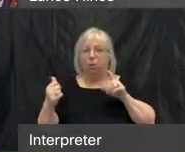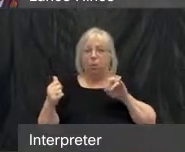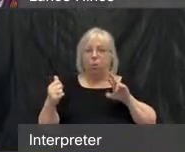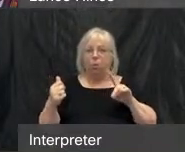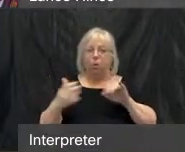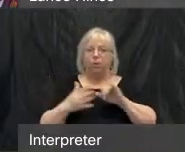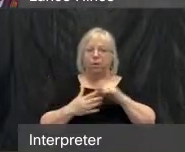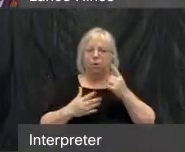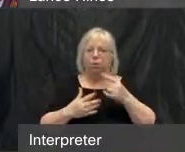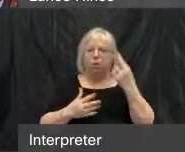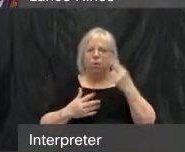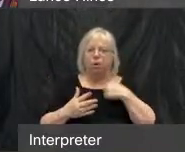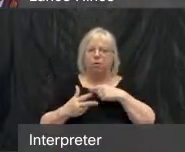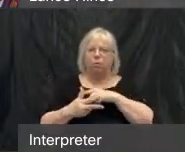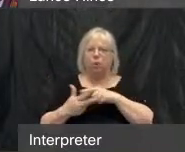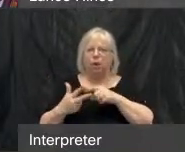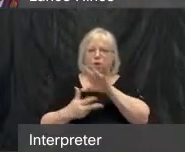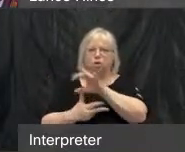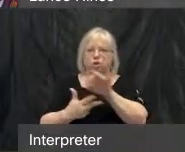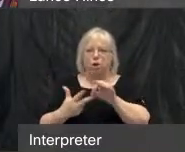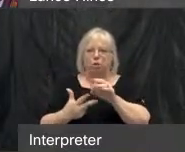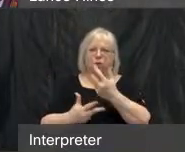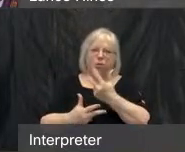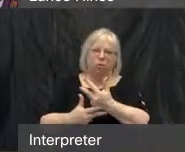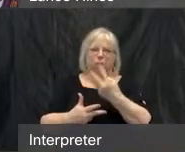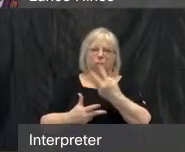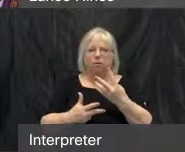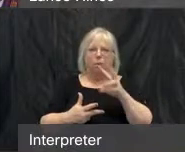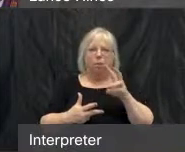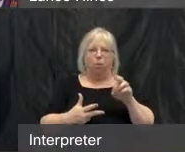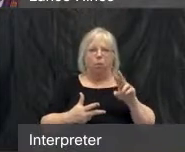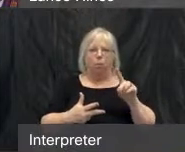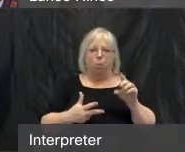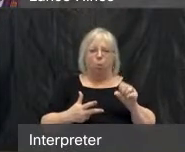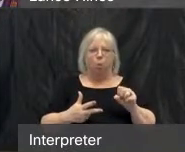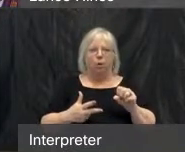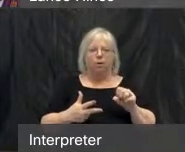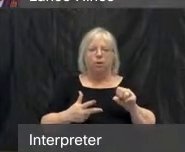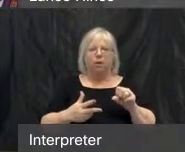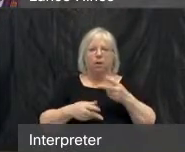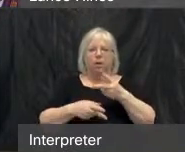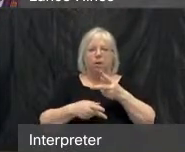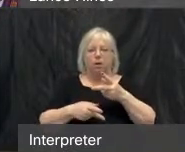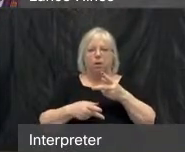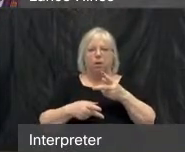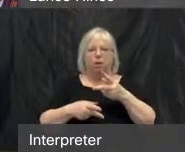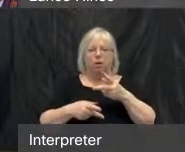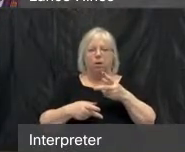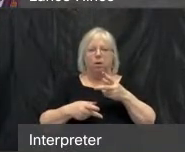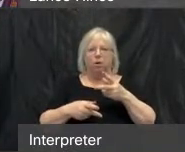we chose those wards and looked at those wards, because of those commonalities, and to keep this from